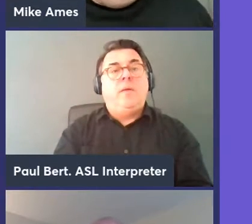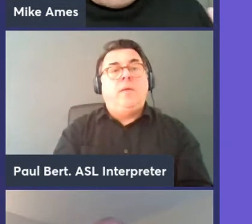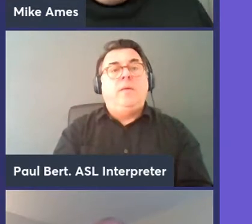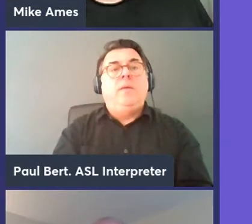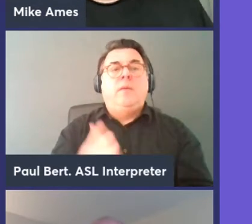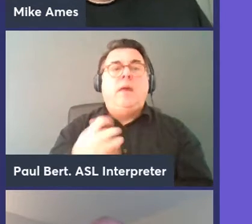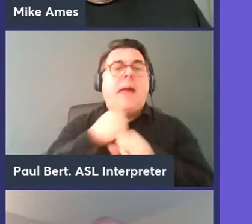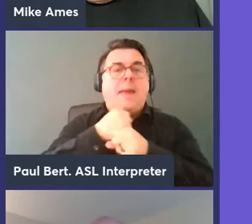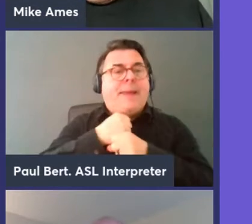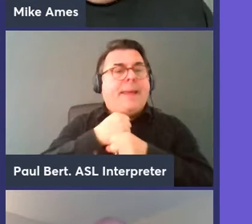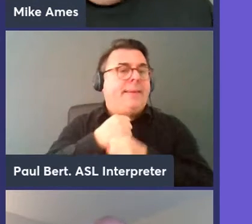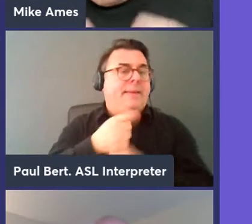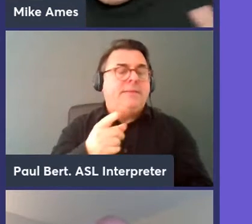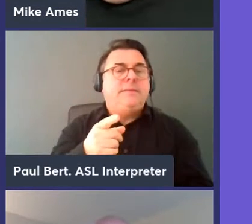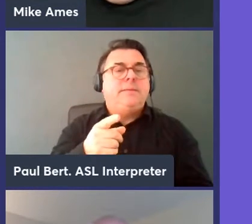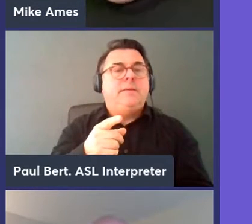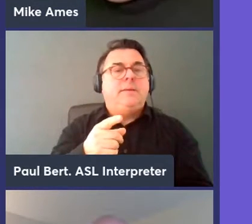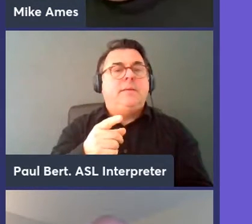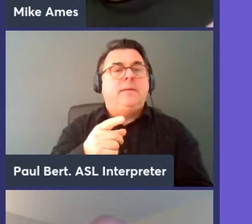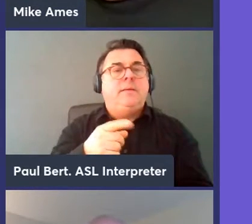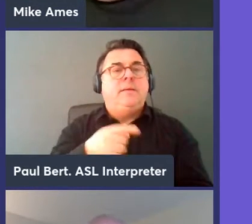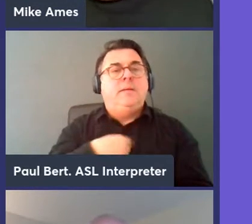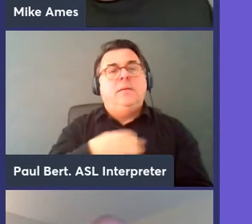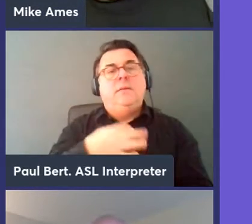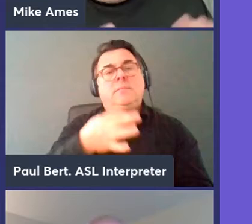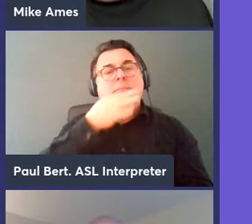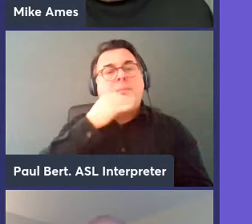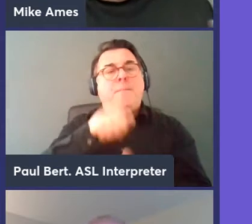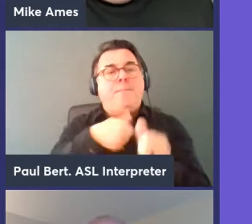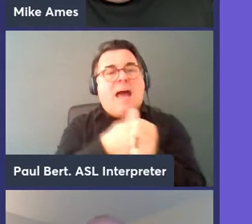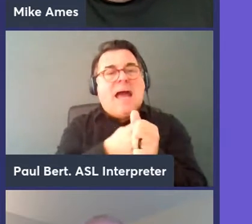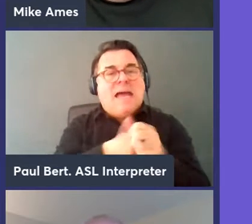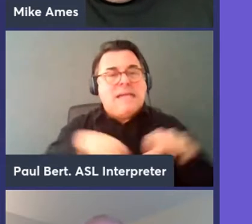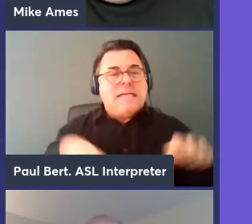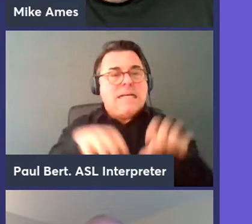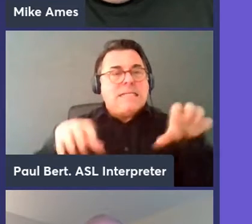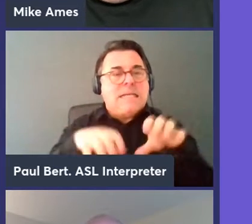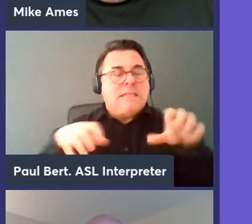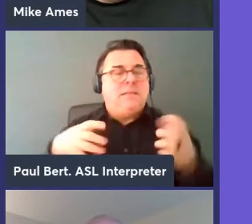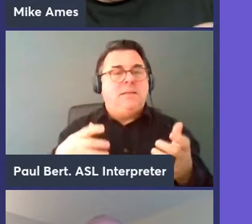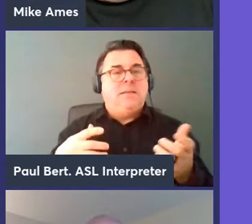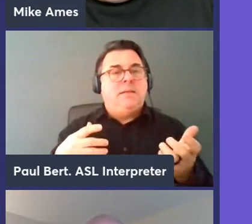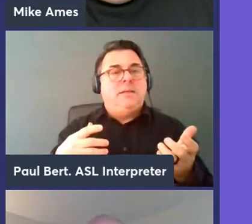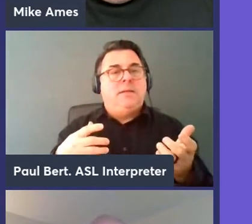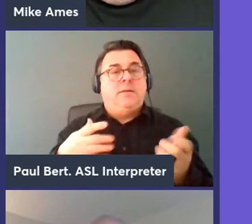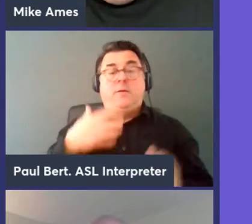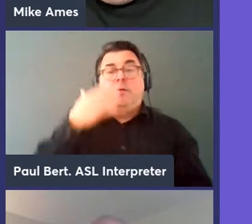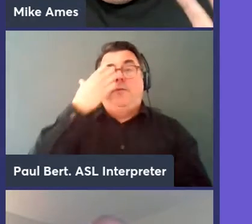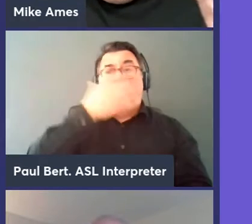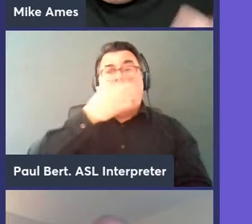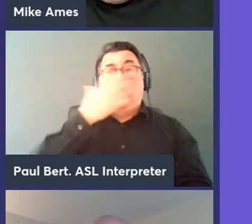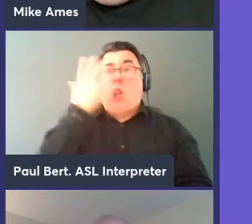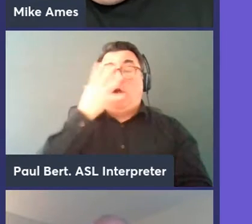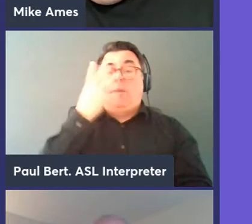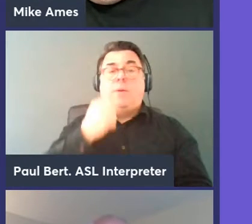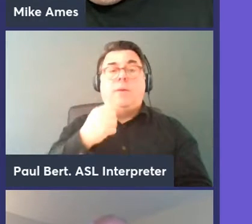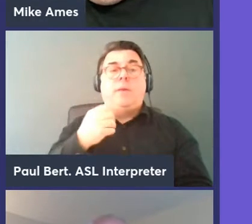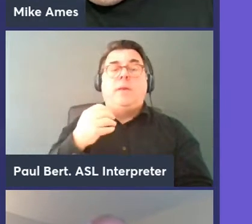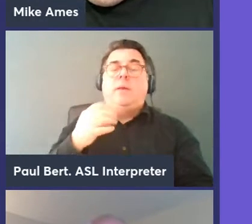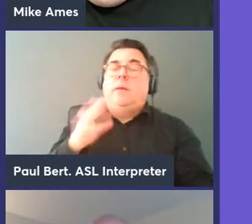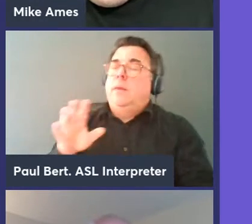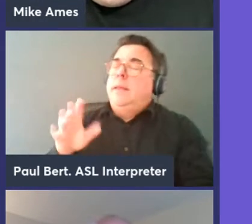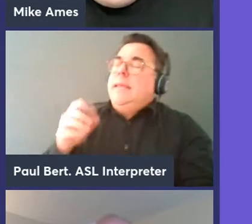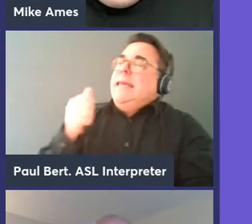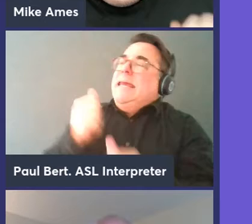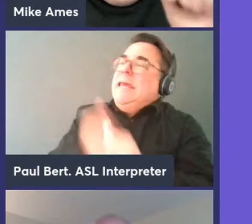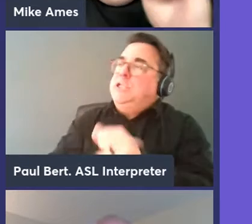crafted, I'm really good at the back end stuff. I'm not great at the front end stuff. If I So had a bear dollar with for me. every time an